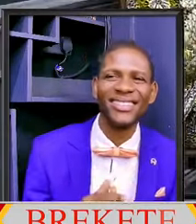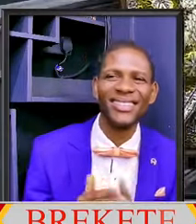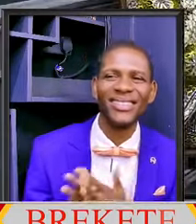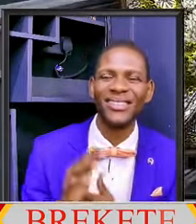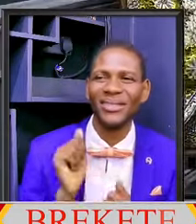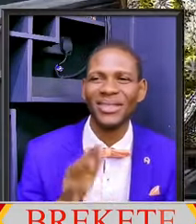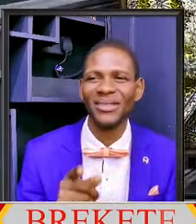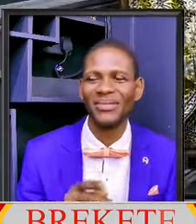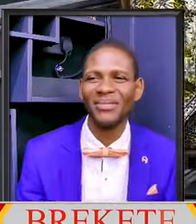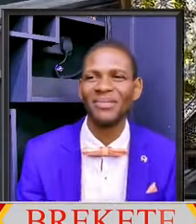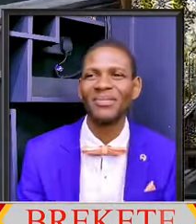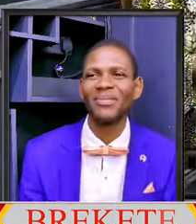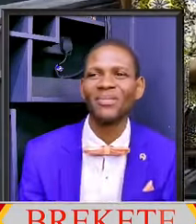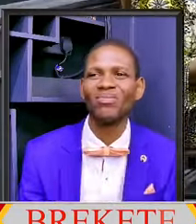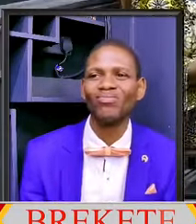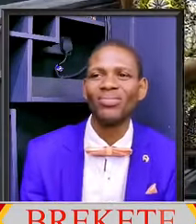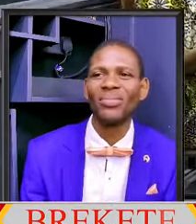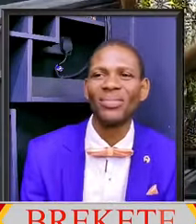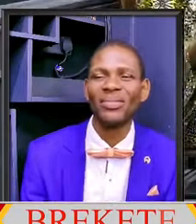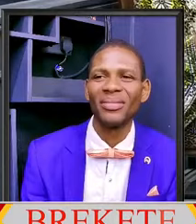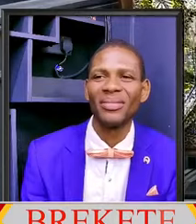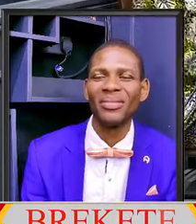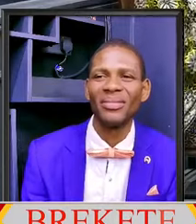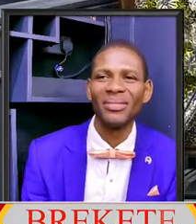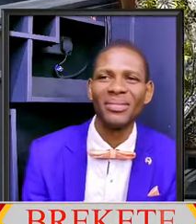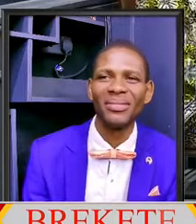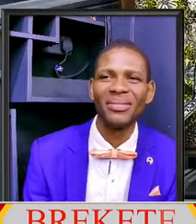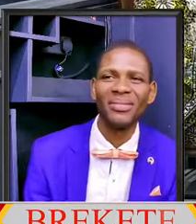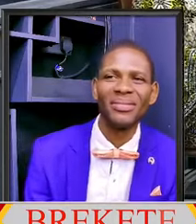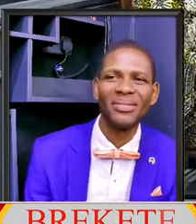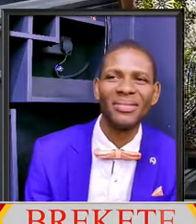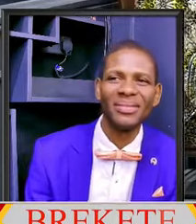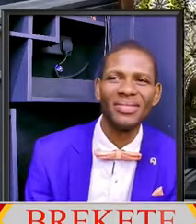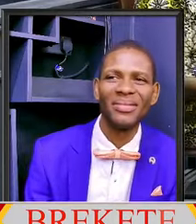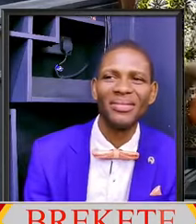Thank you. All right, thank you. Mommy.